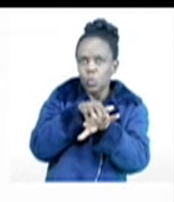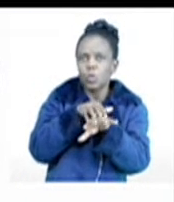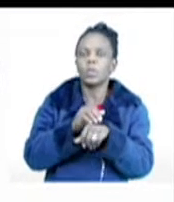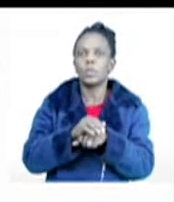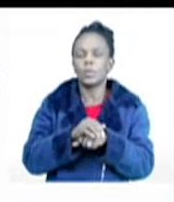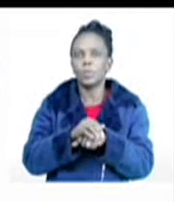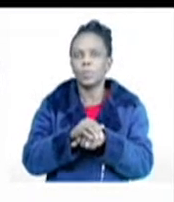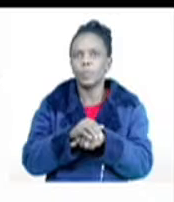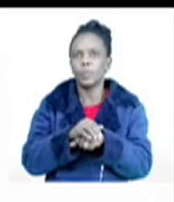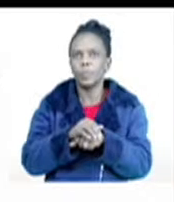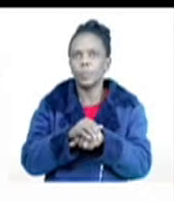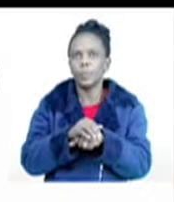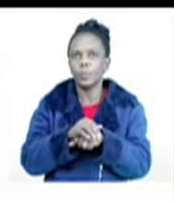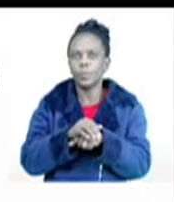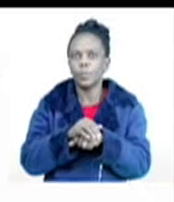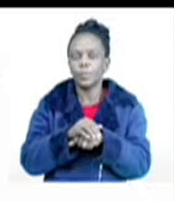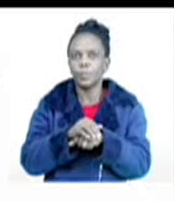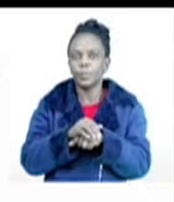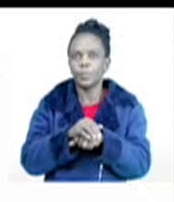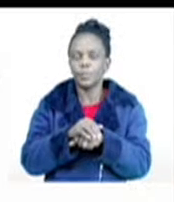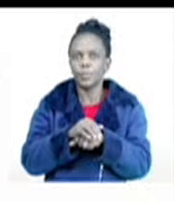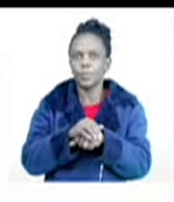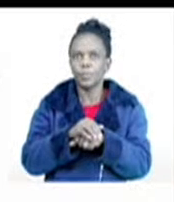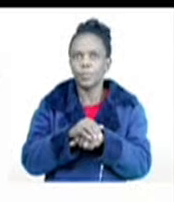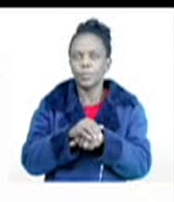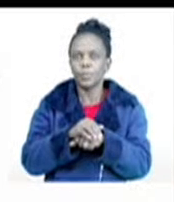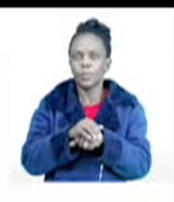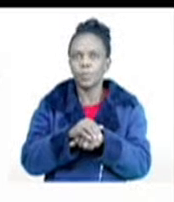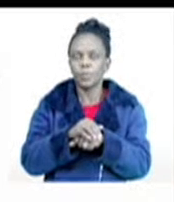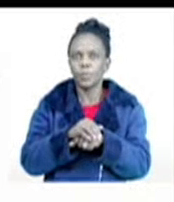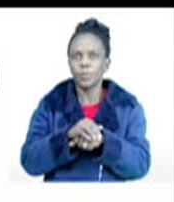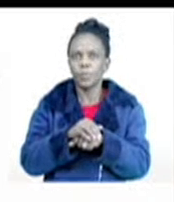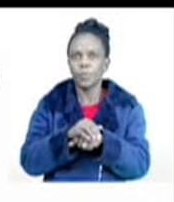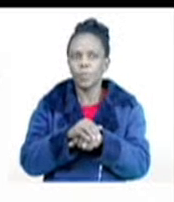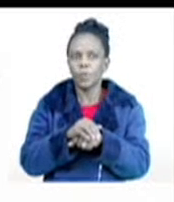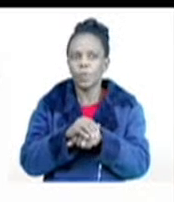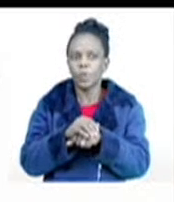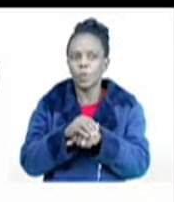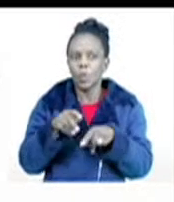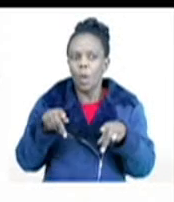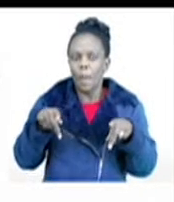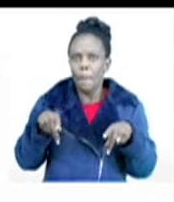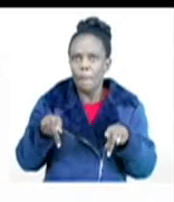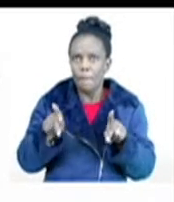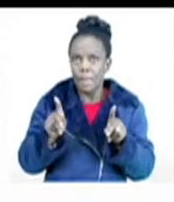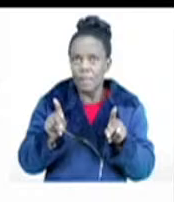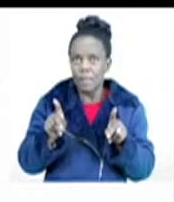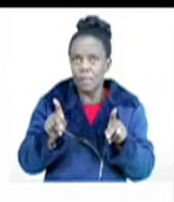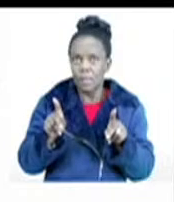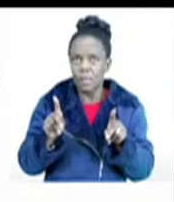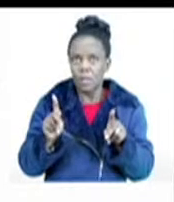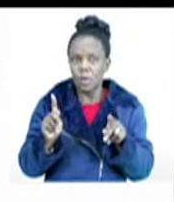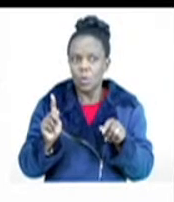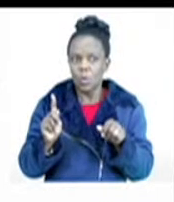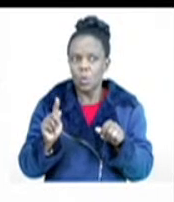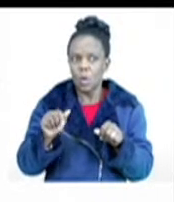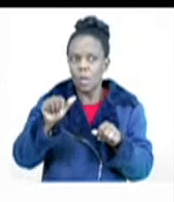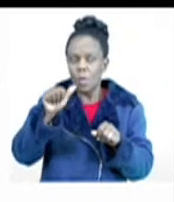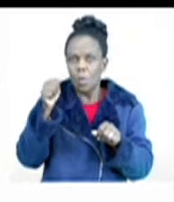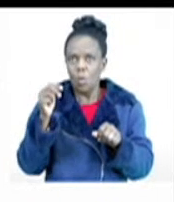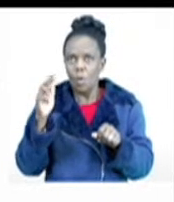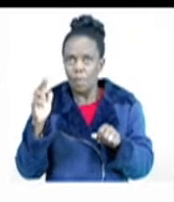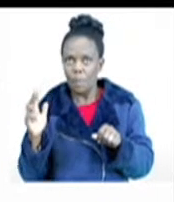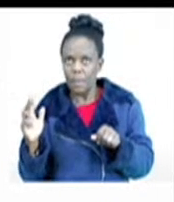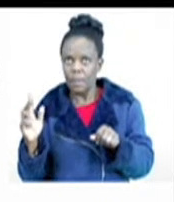must give way, or you must let the person who is crossing your road go